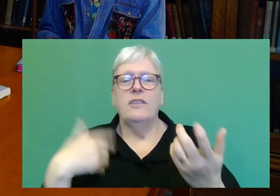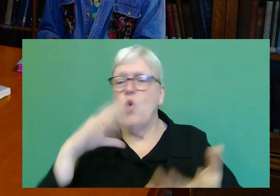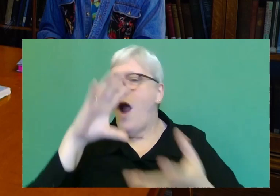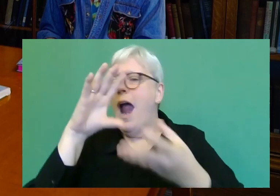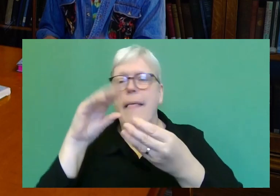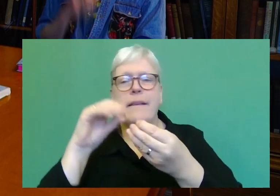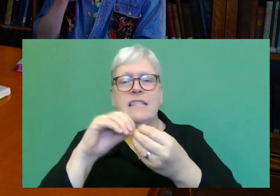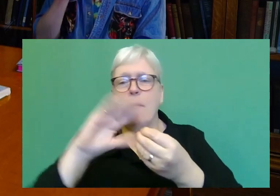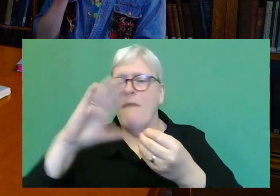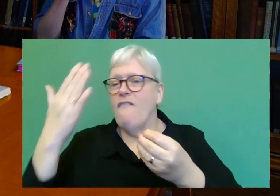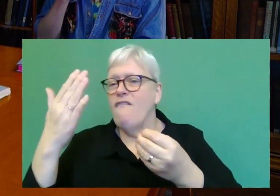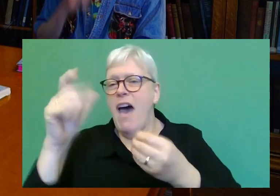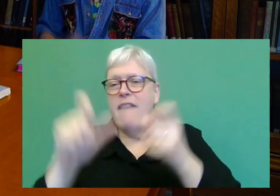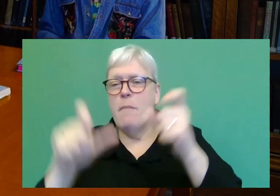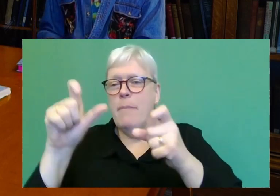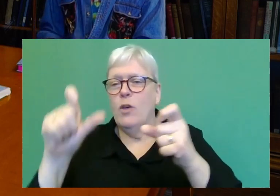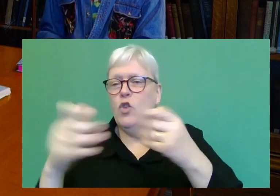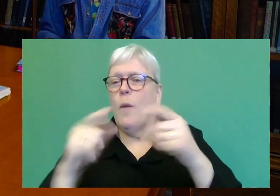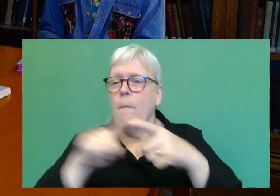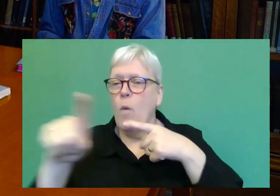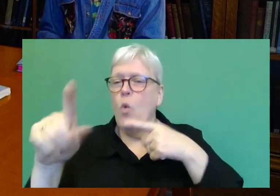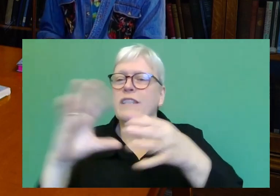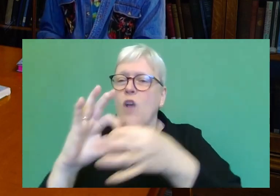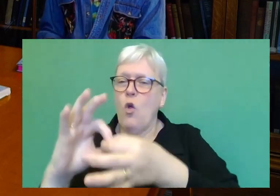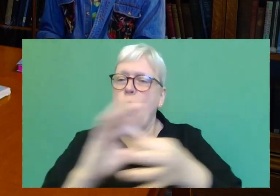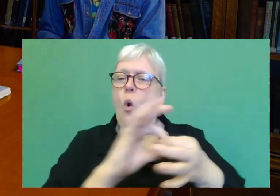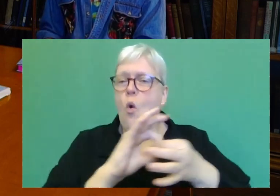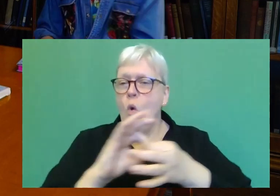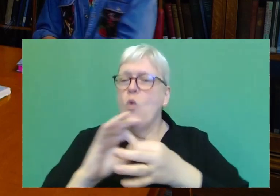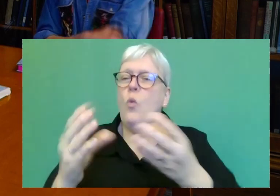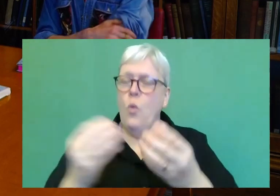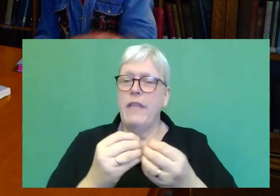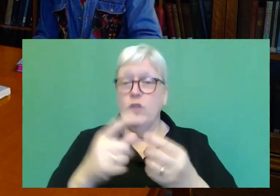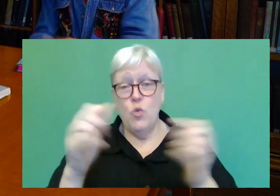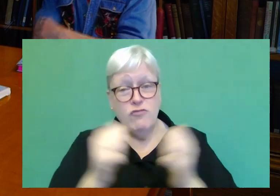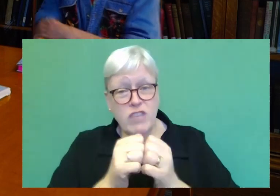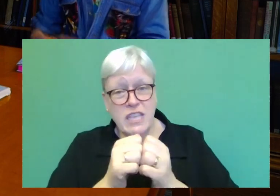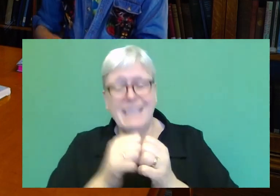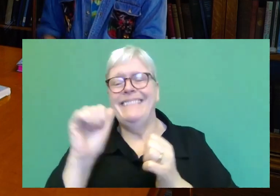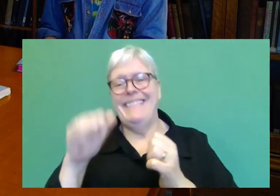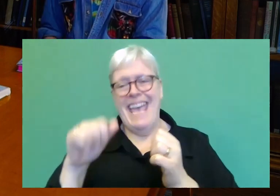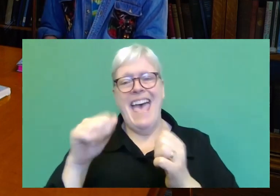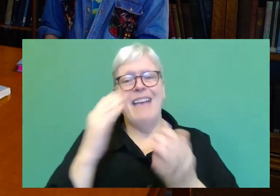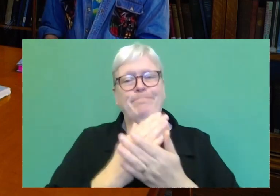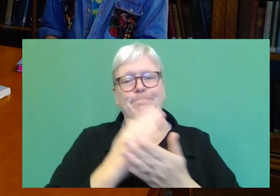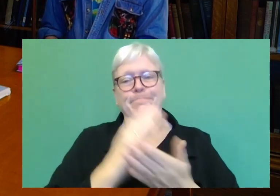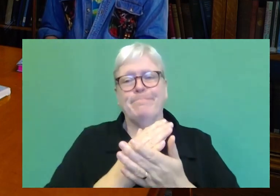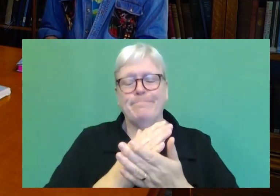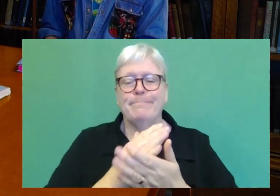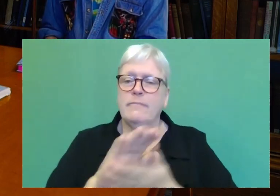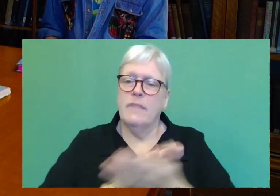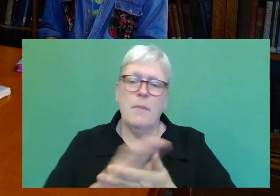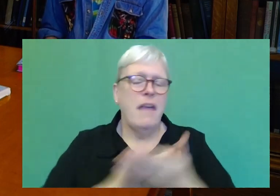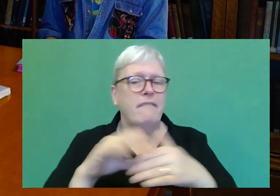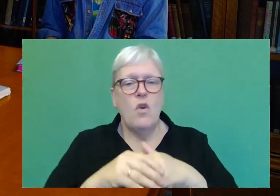you or something, or you're the average of your closest friends. Do you agree with that then? Yeah, absolutely. I mean, friendships are the